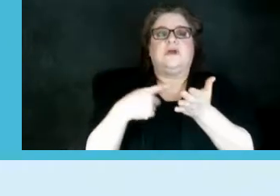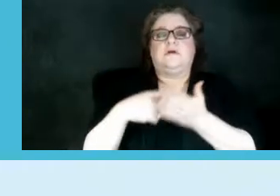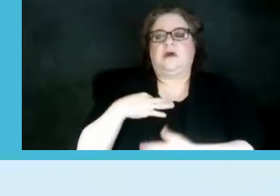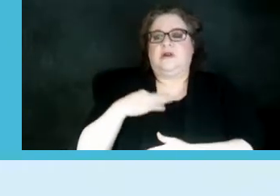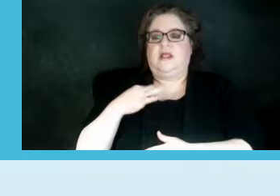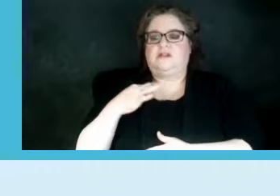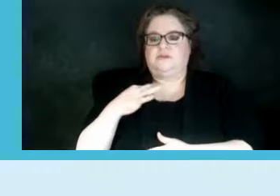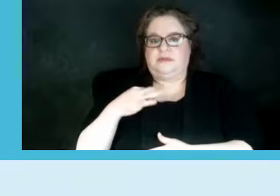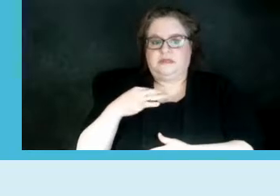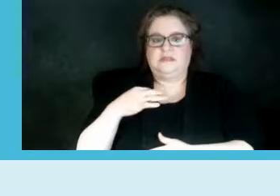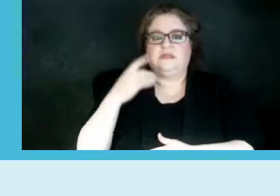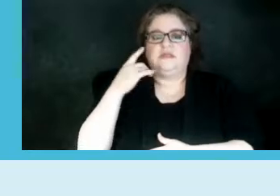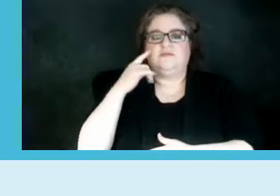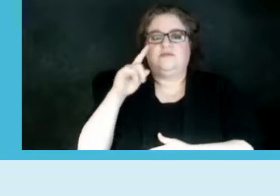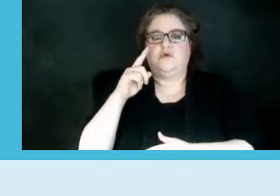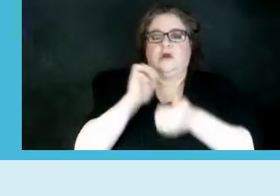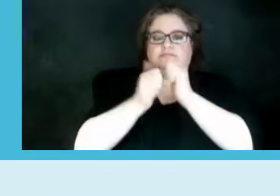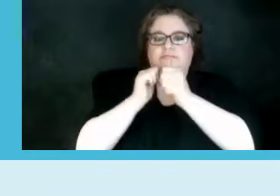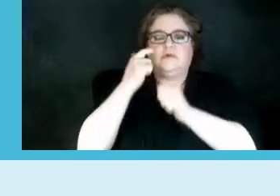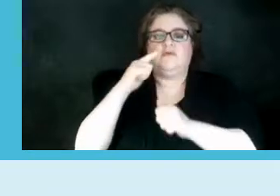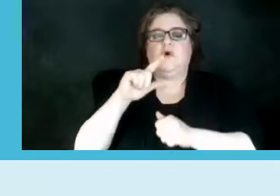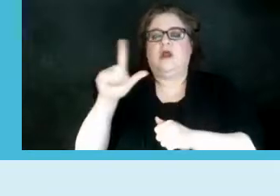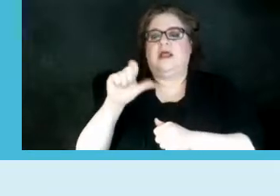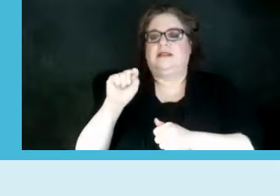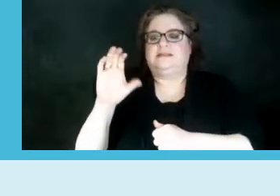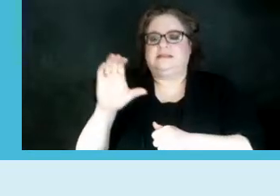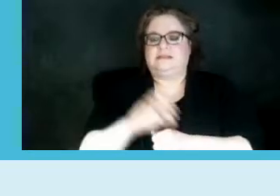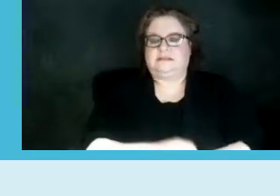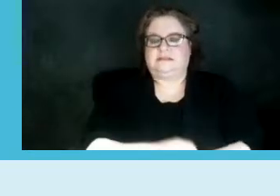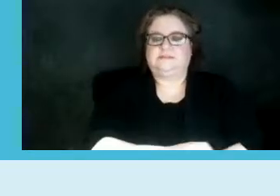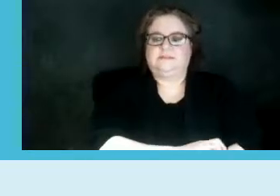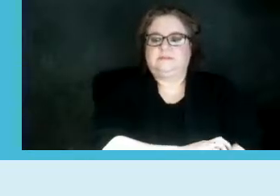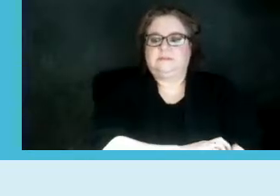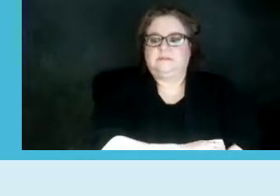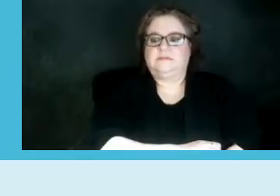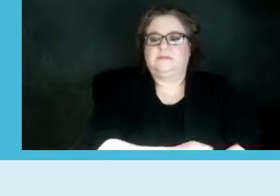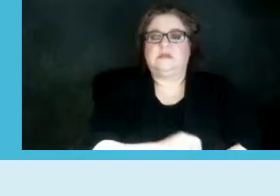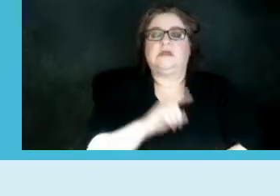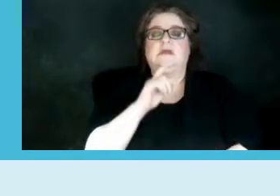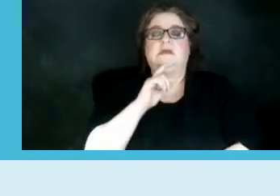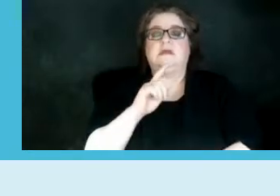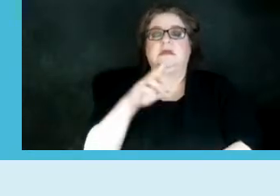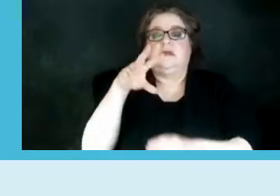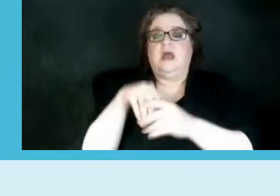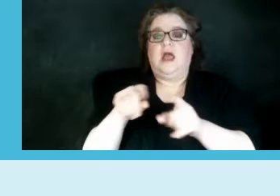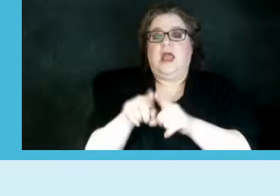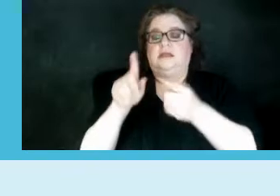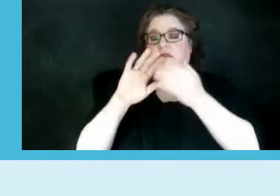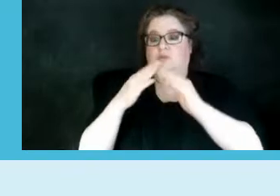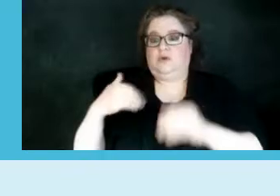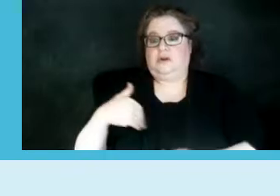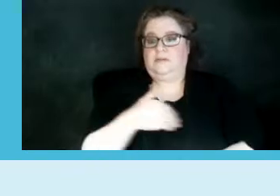eligibility to run for a seat on your LSC. So to be a community member on